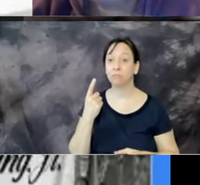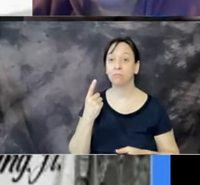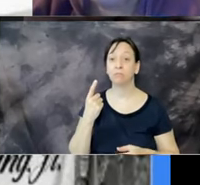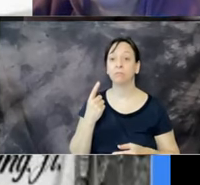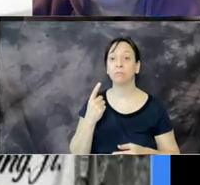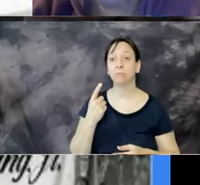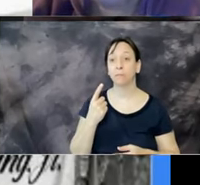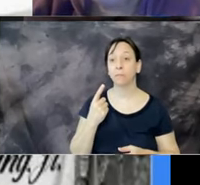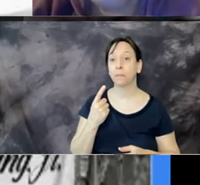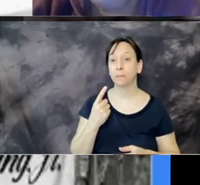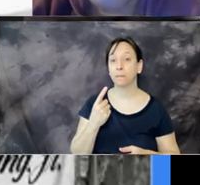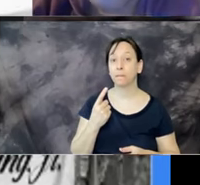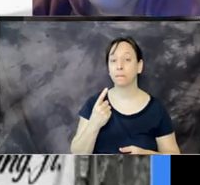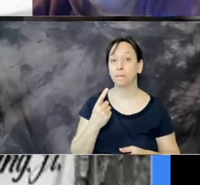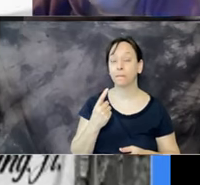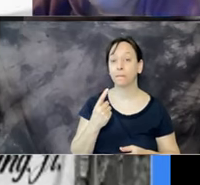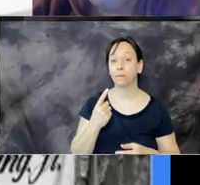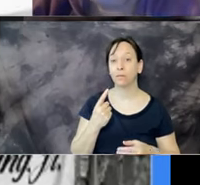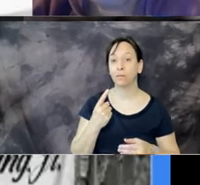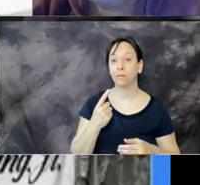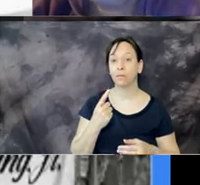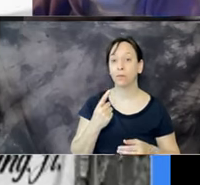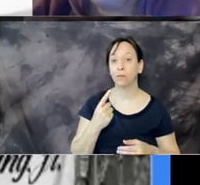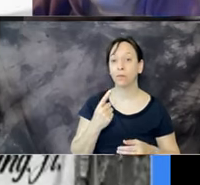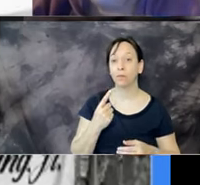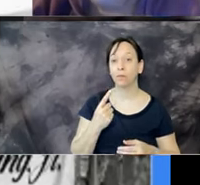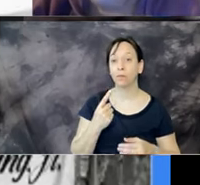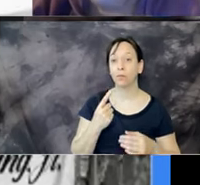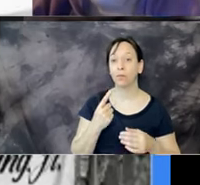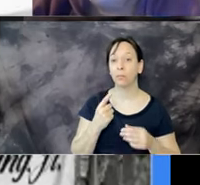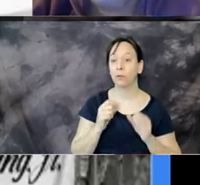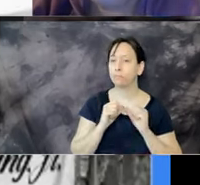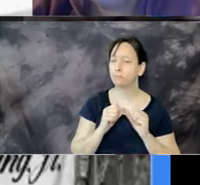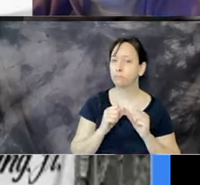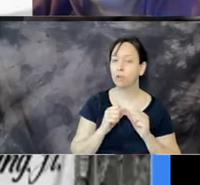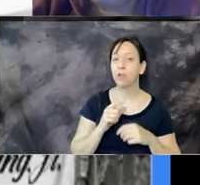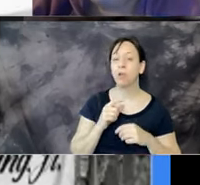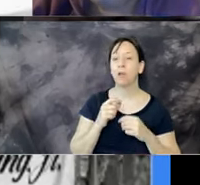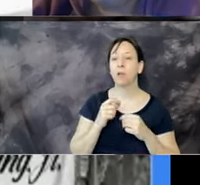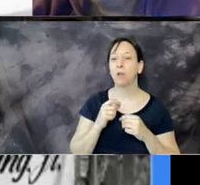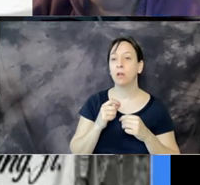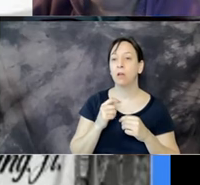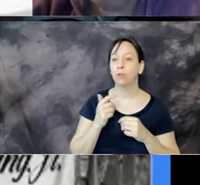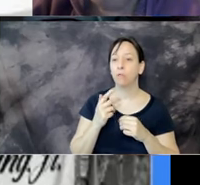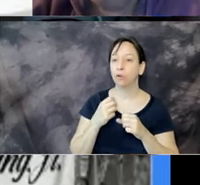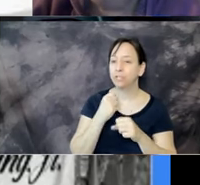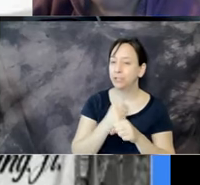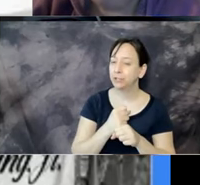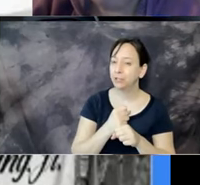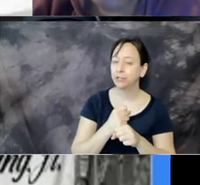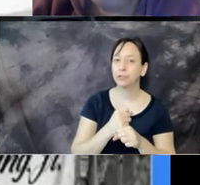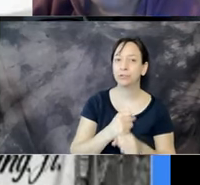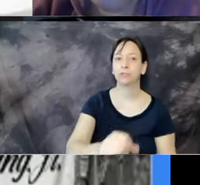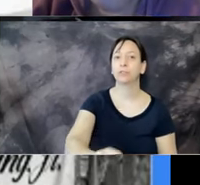4 years. Desperate advocacy from